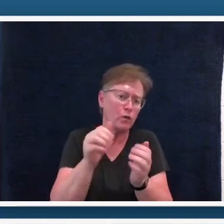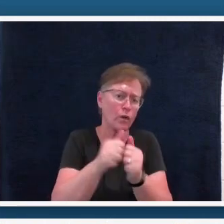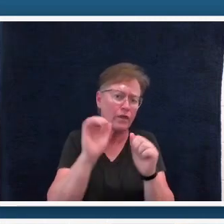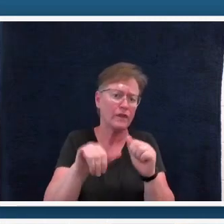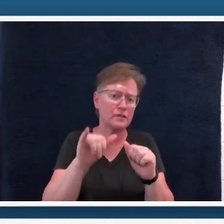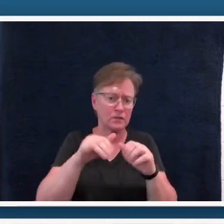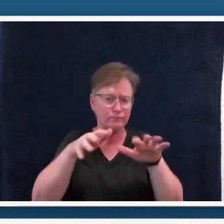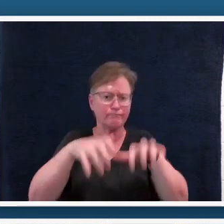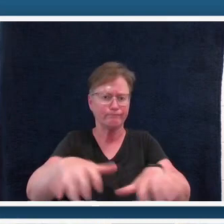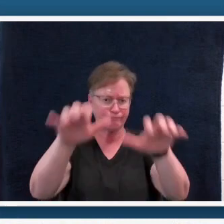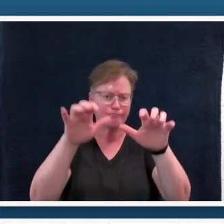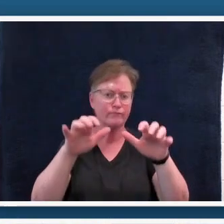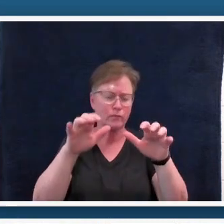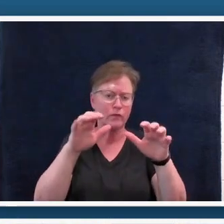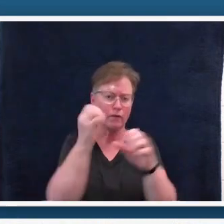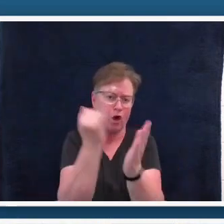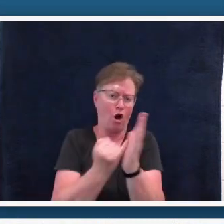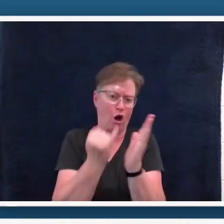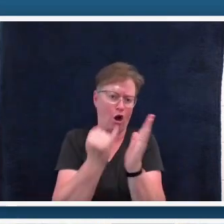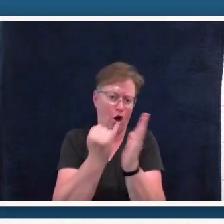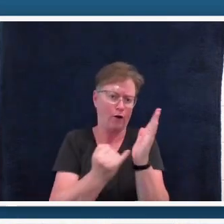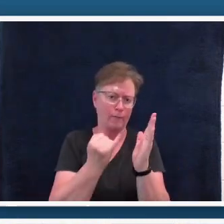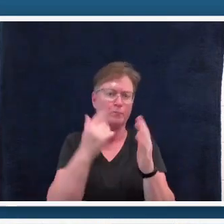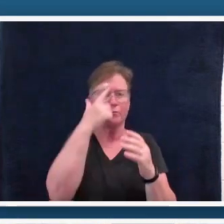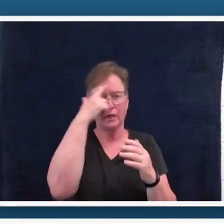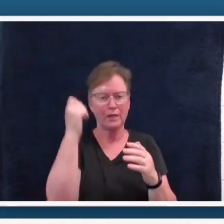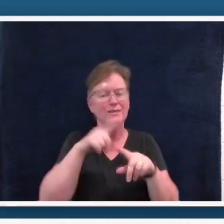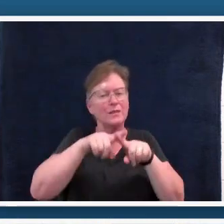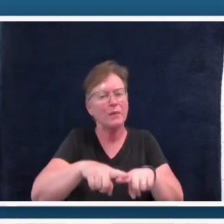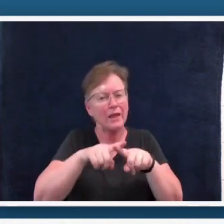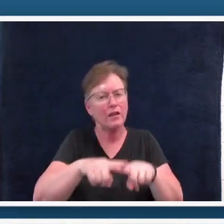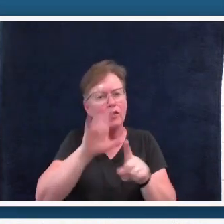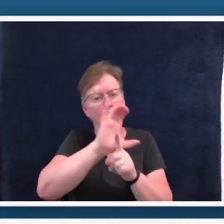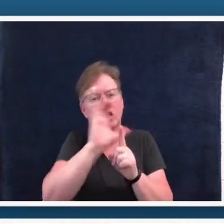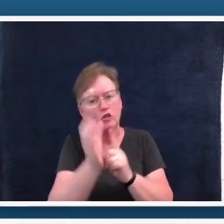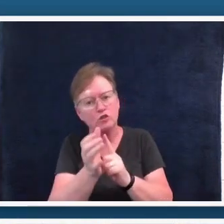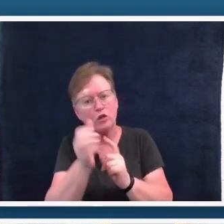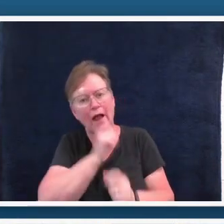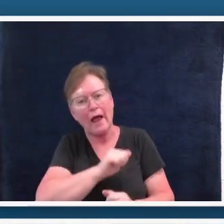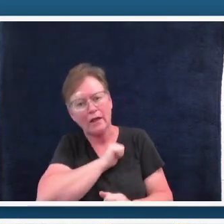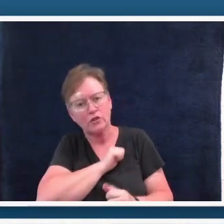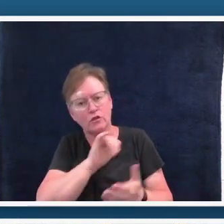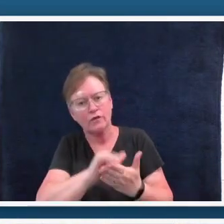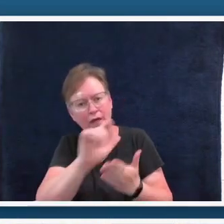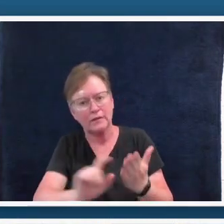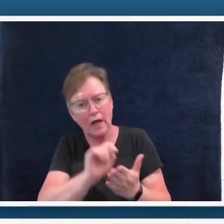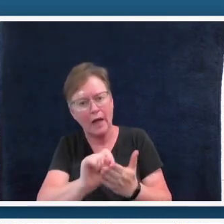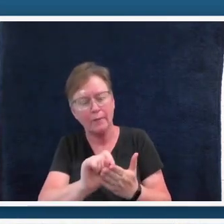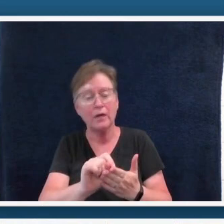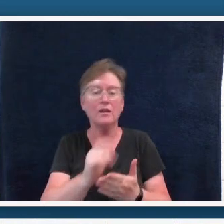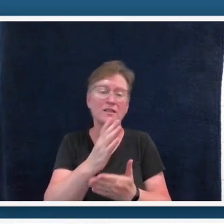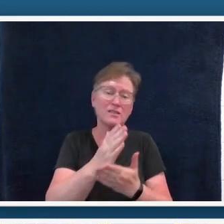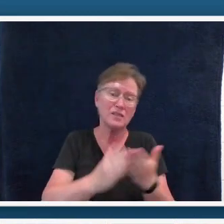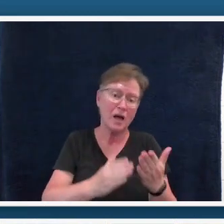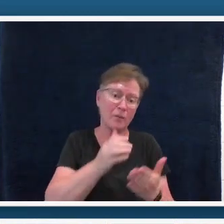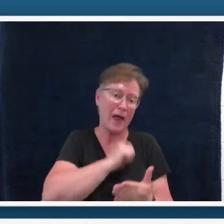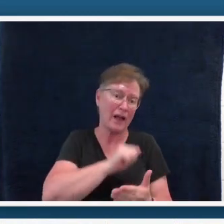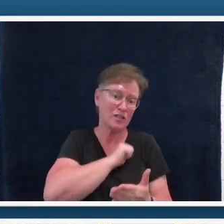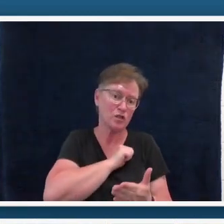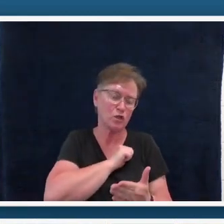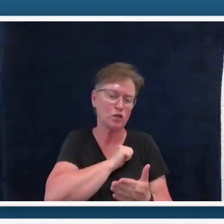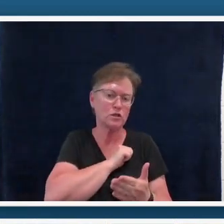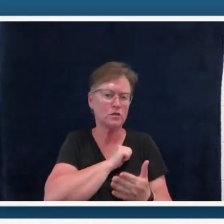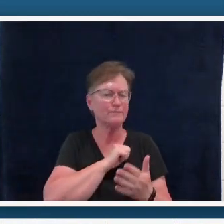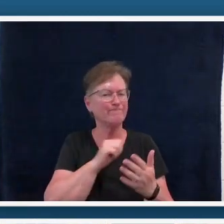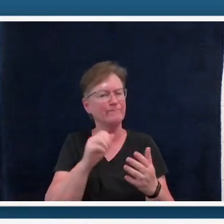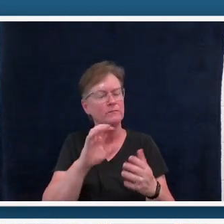provide an entry into the cultural attitudes at the time. And some of those attitudes really haven't stood the test of time very well.